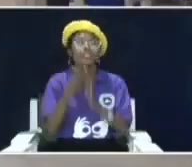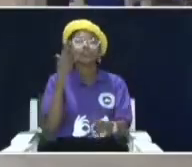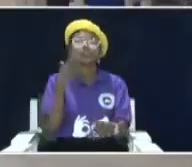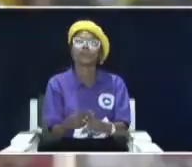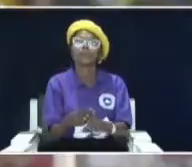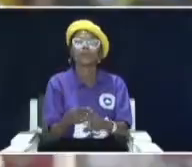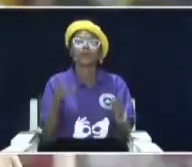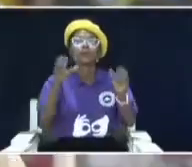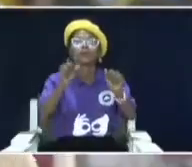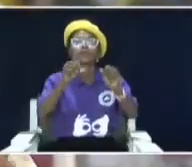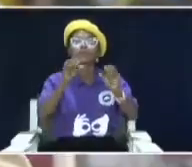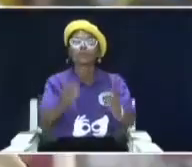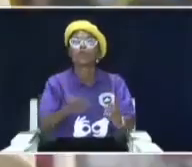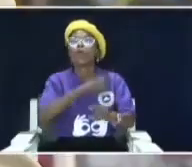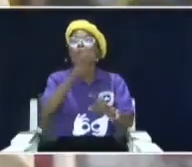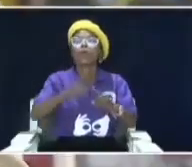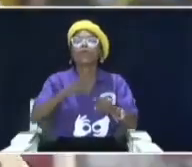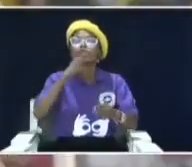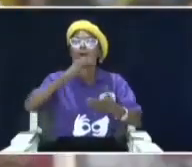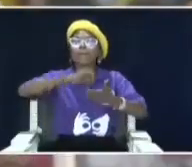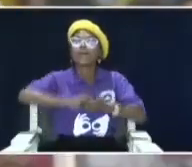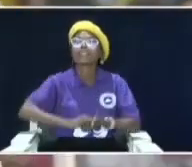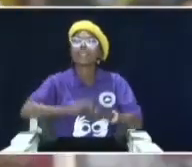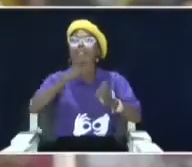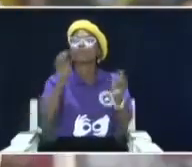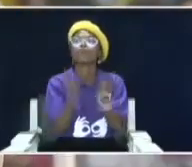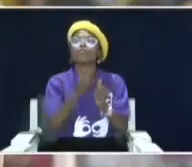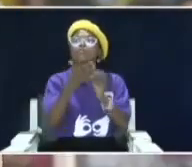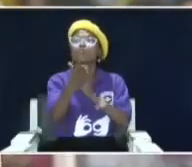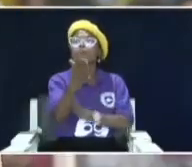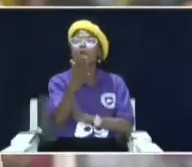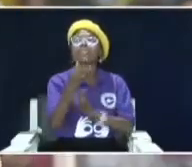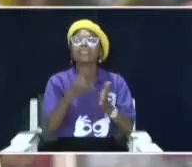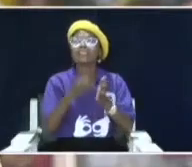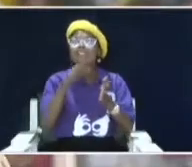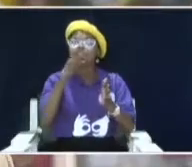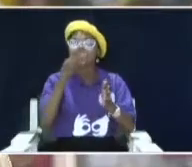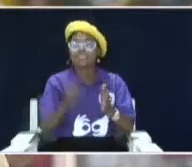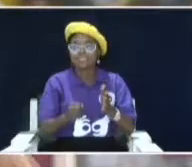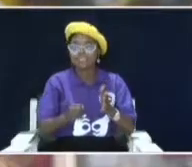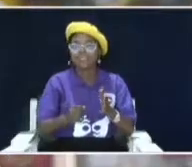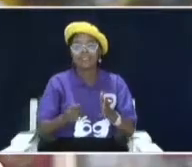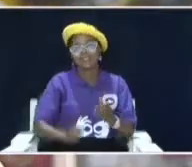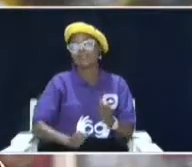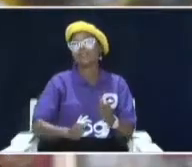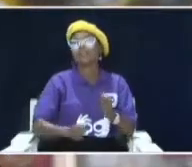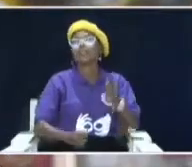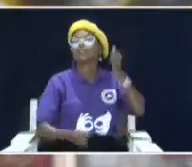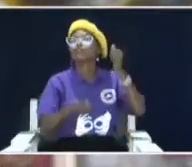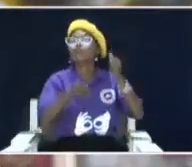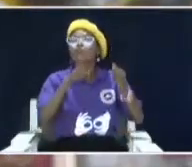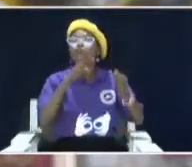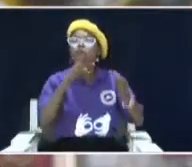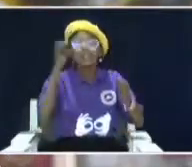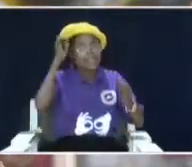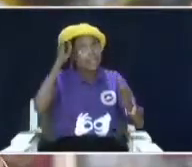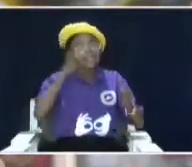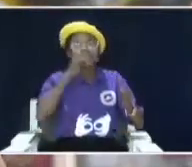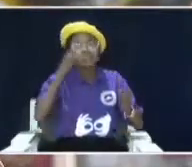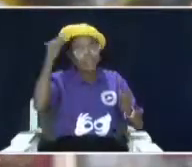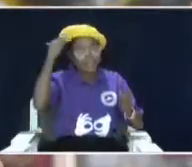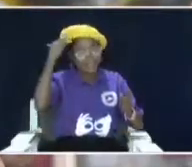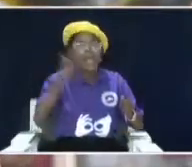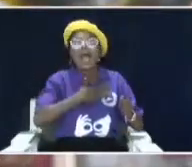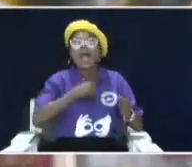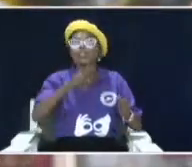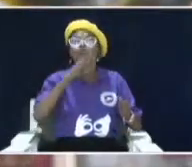And so when you are partnering with God, definitely is the senior partner. And why you are the partner? Because he must be in the control